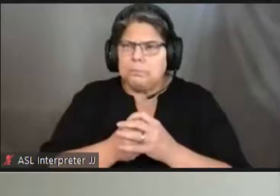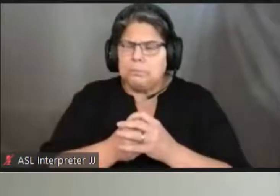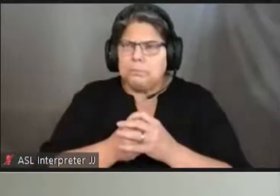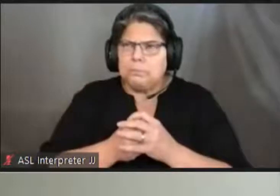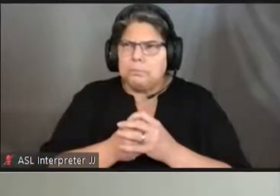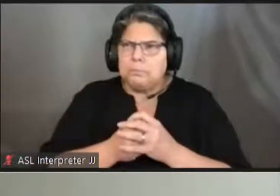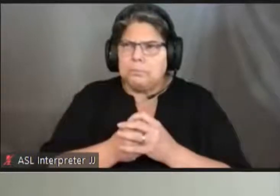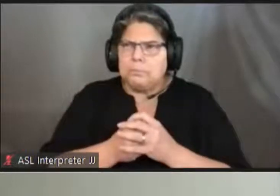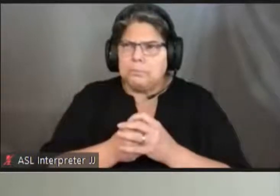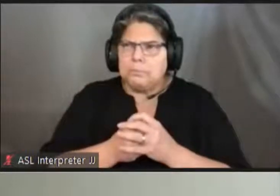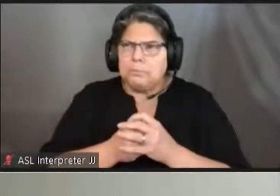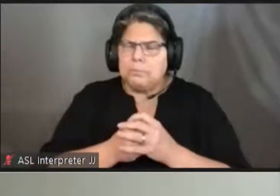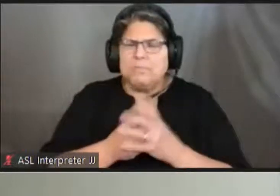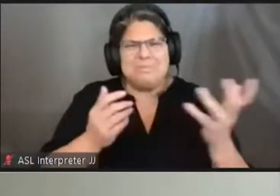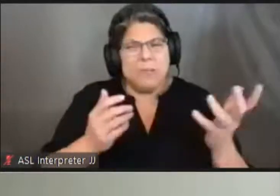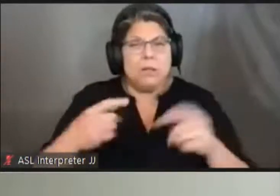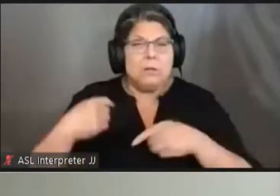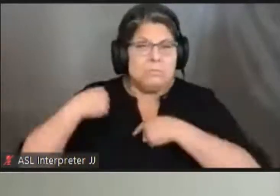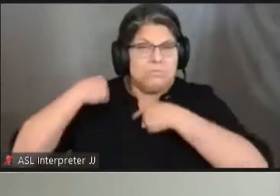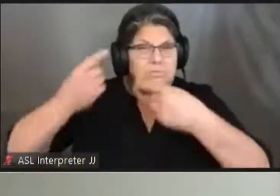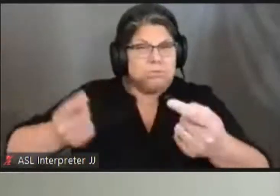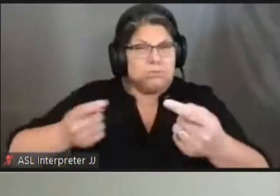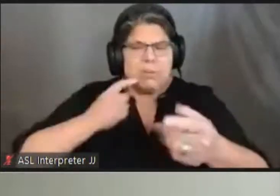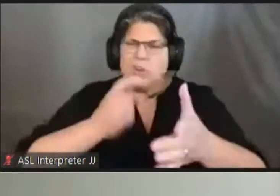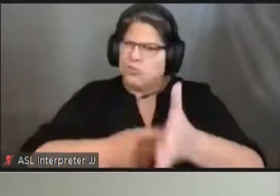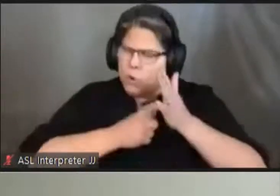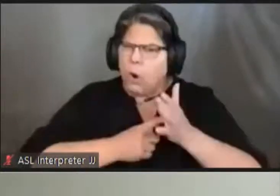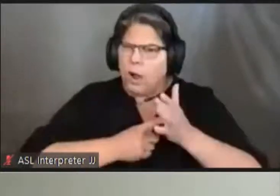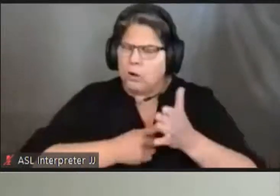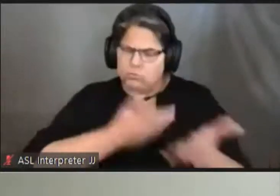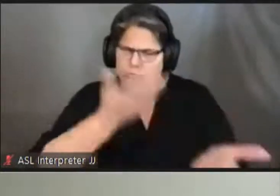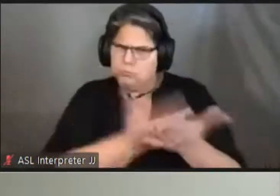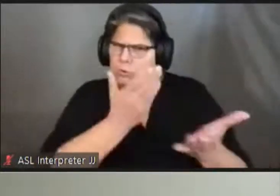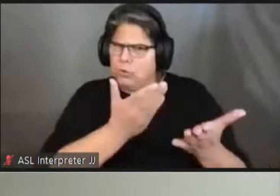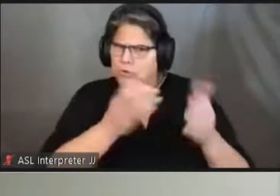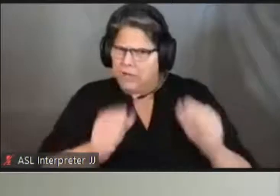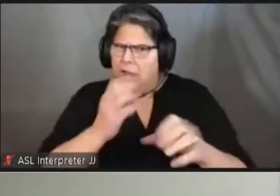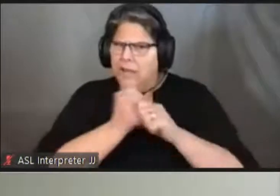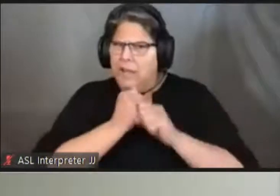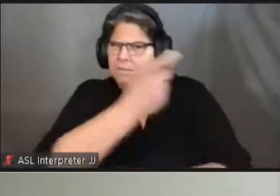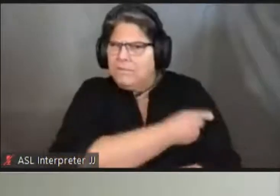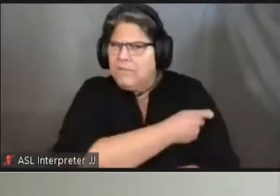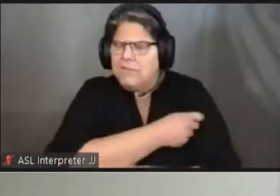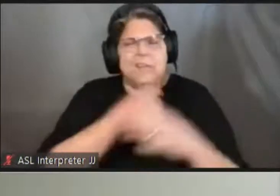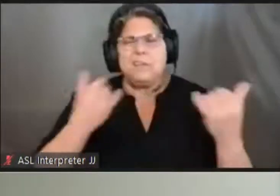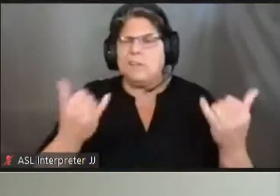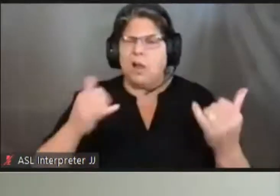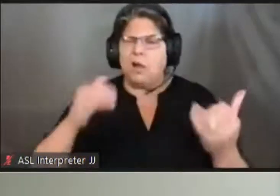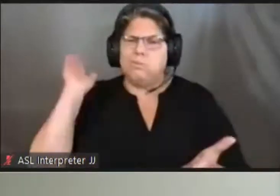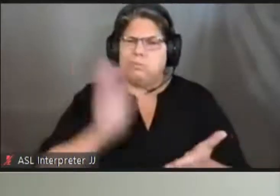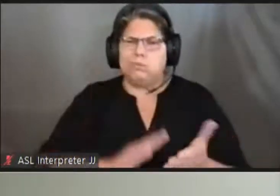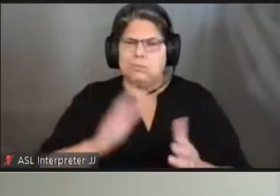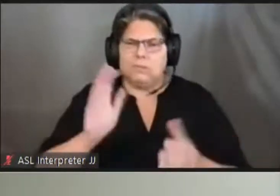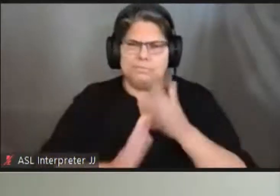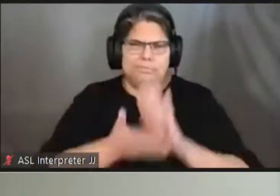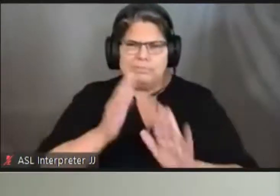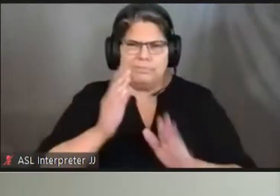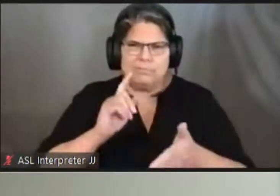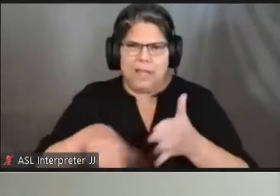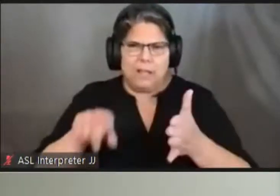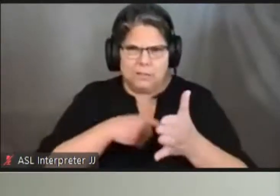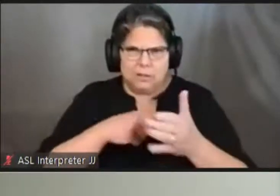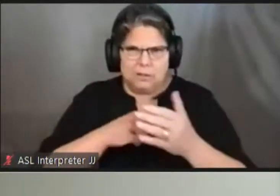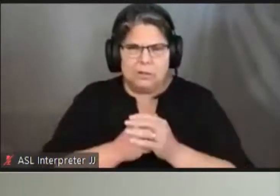requirements for verification. We're dropping an awful lot of that. When we got to the 16 to 64-year-old